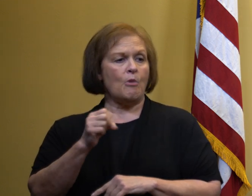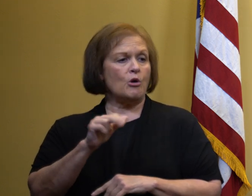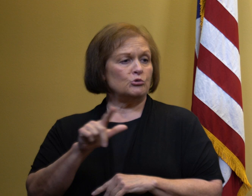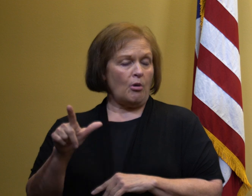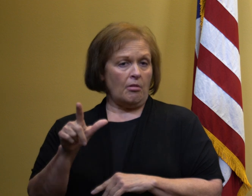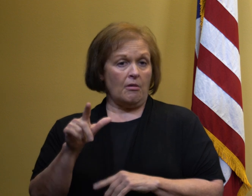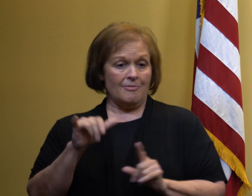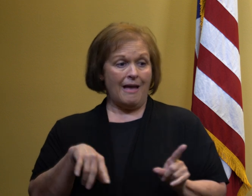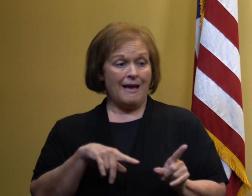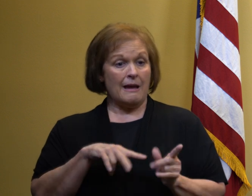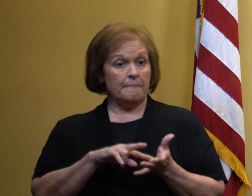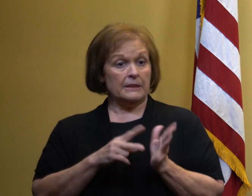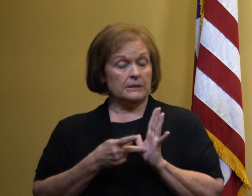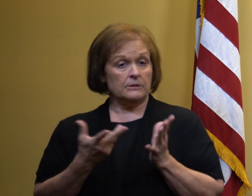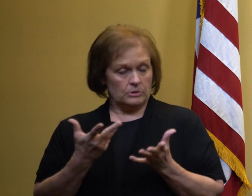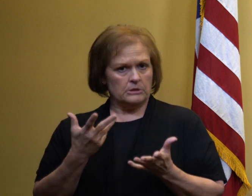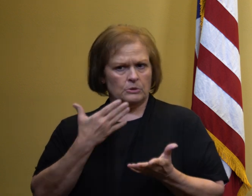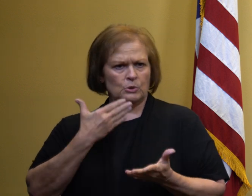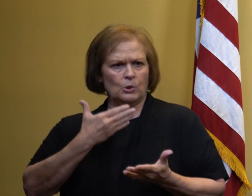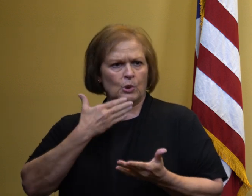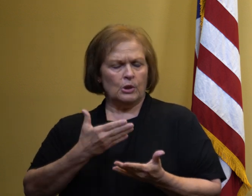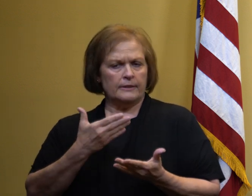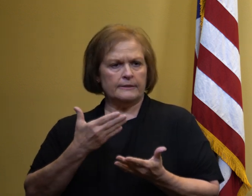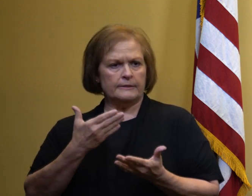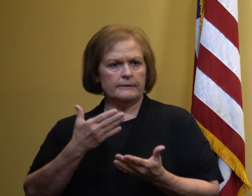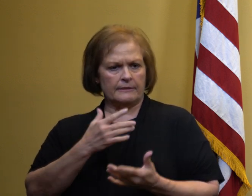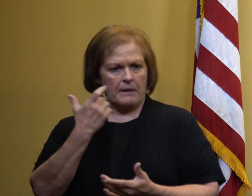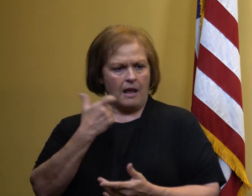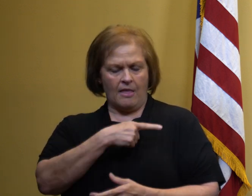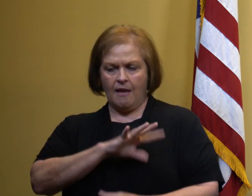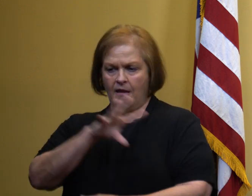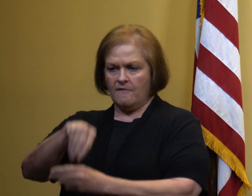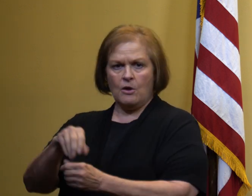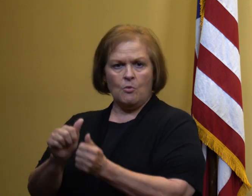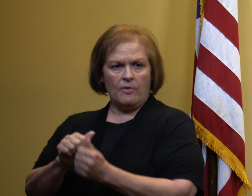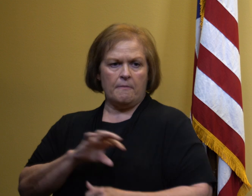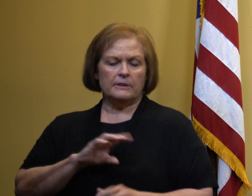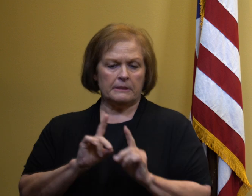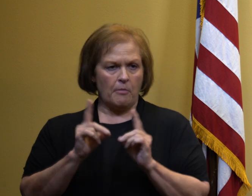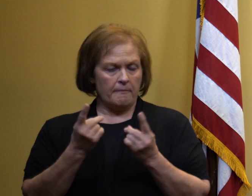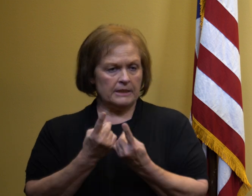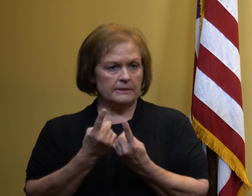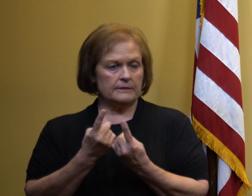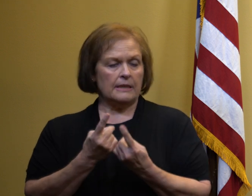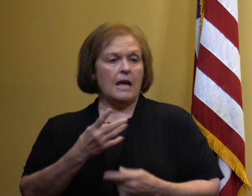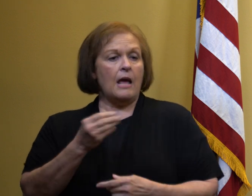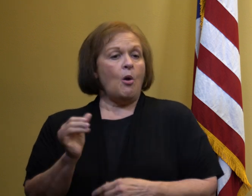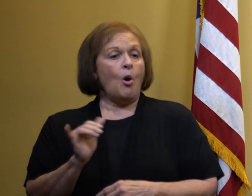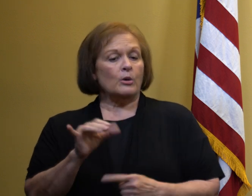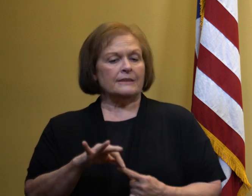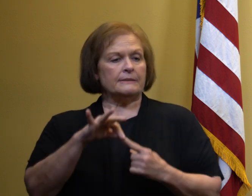It's again proving to be very effective, being embedded within the New Orleans Police Department and